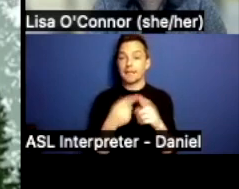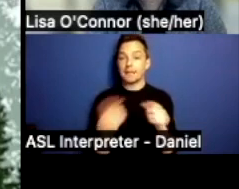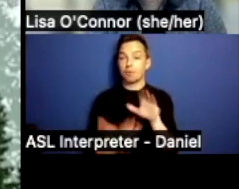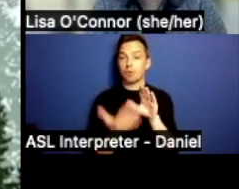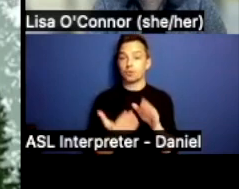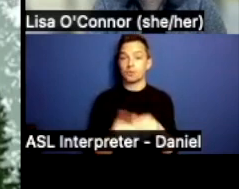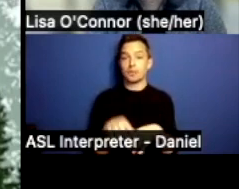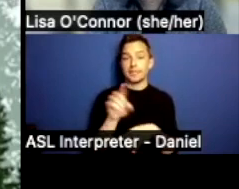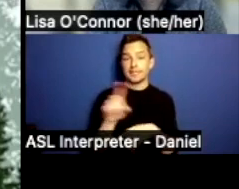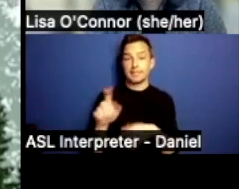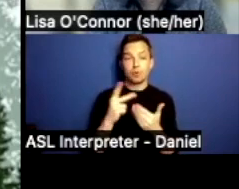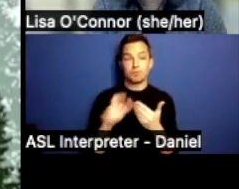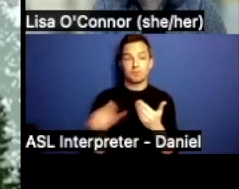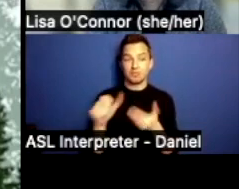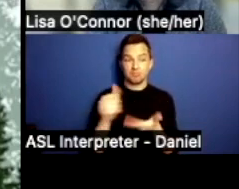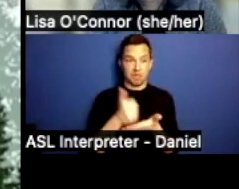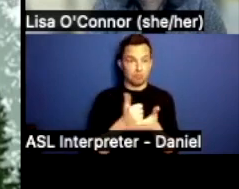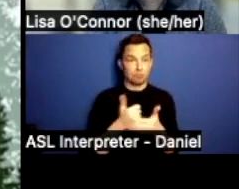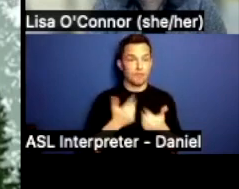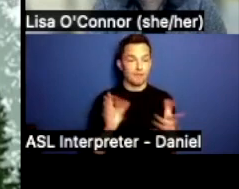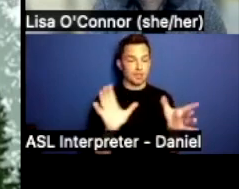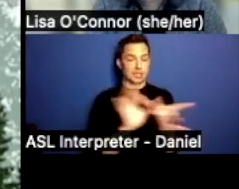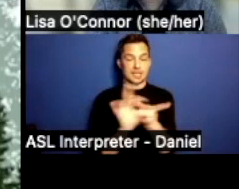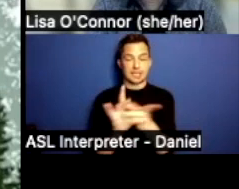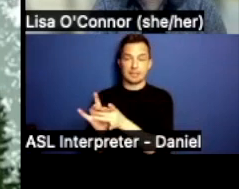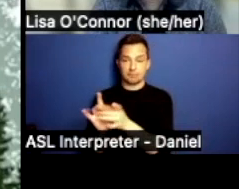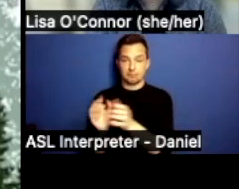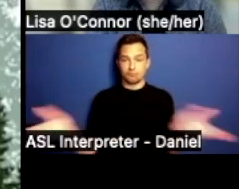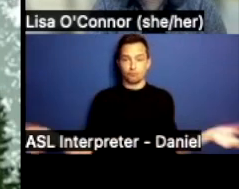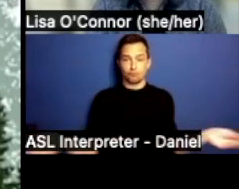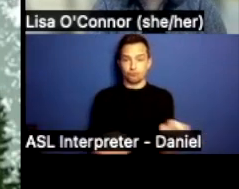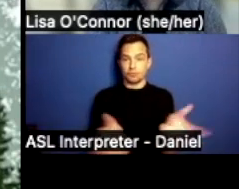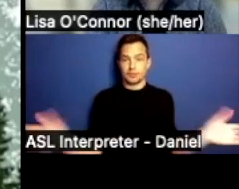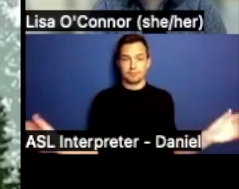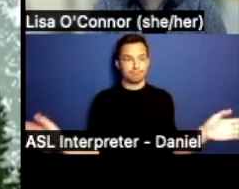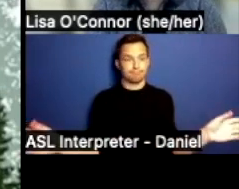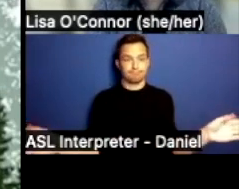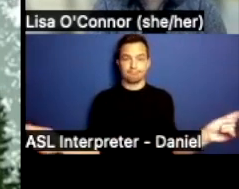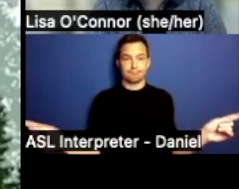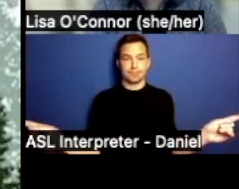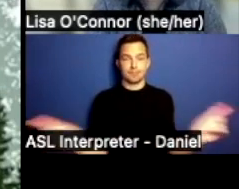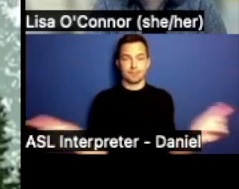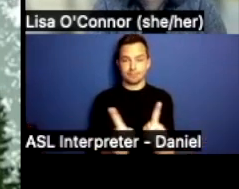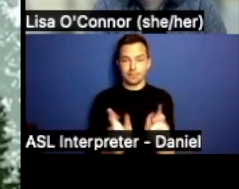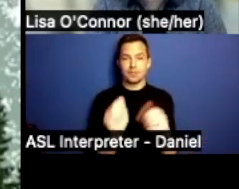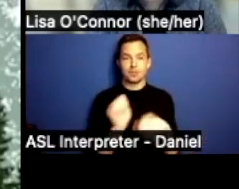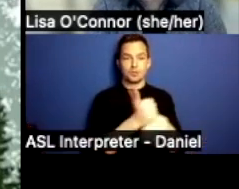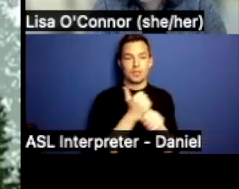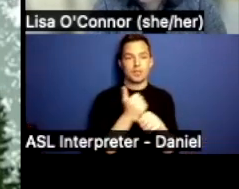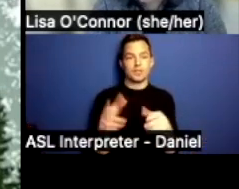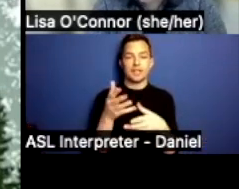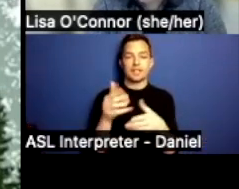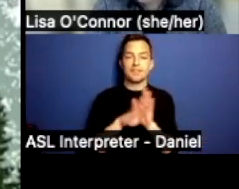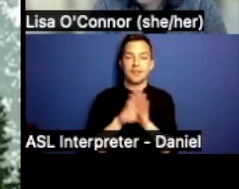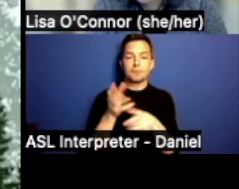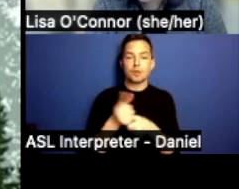DV programs could help two survivors connect with each other and start to develop mutual trust so that they could be there for each other in moments